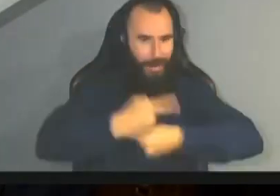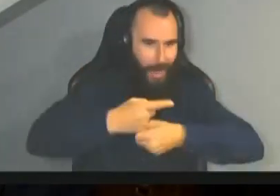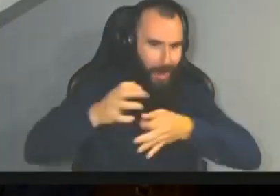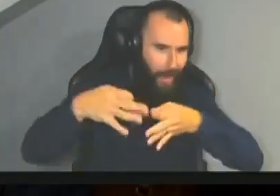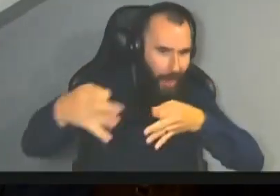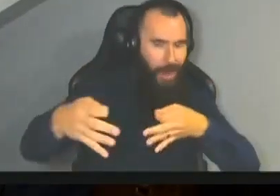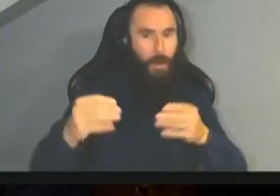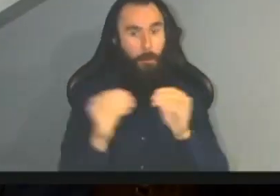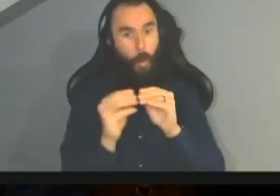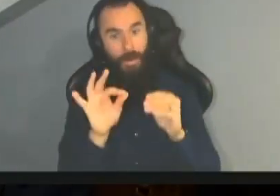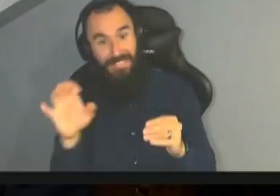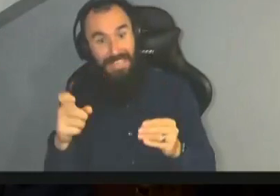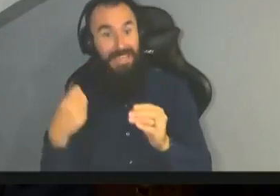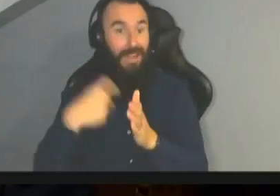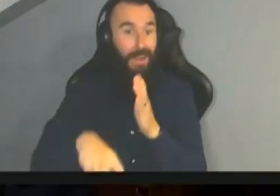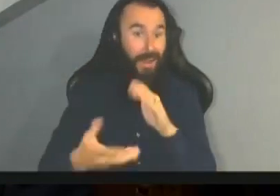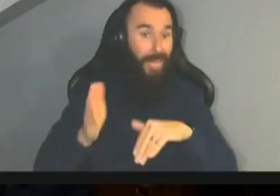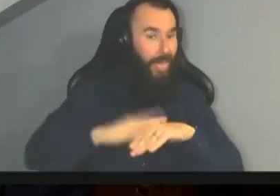steps.